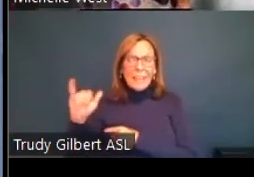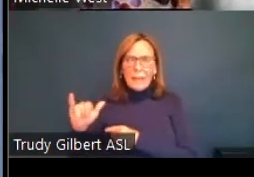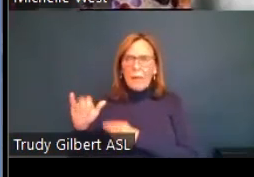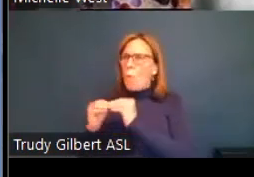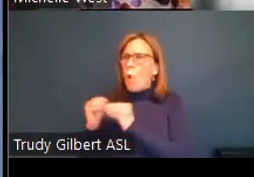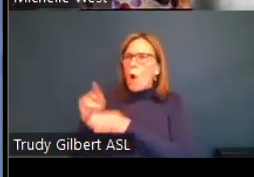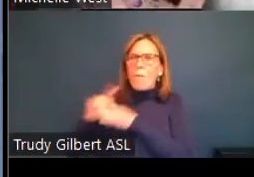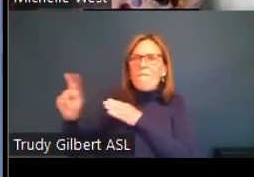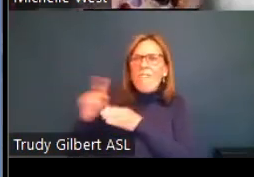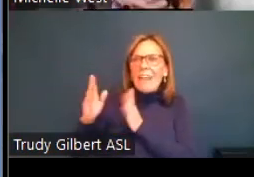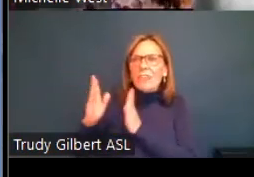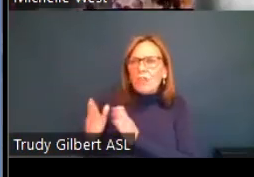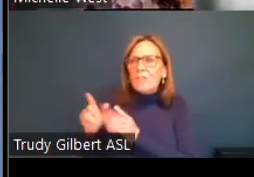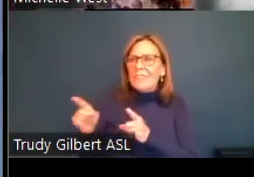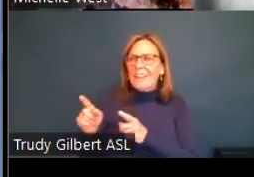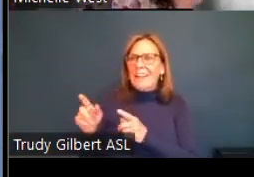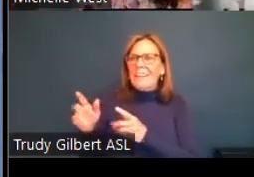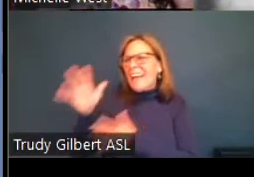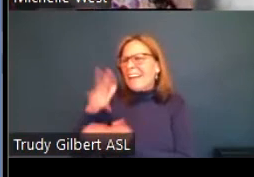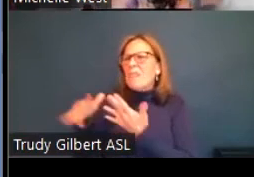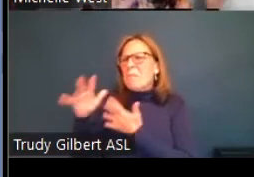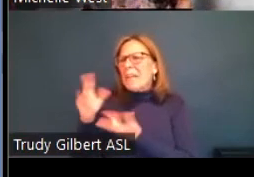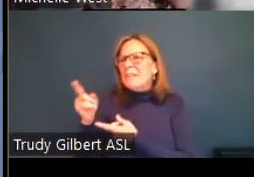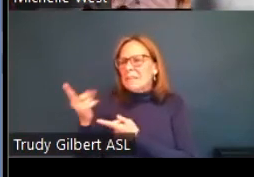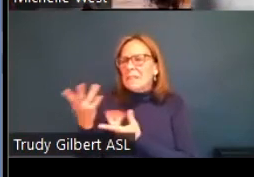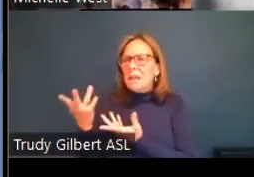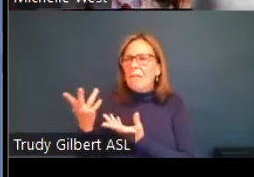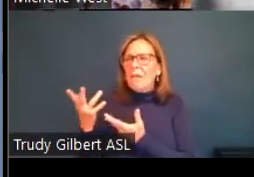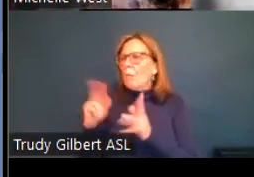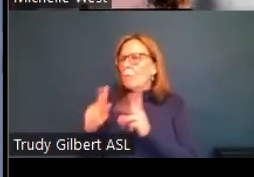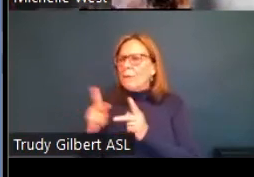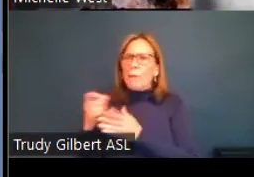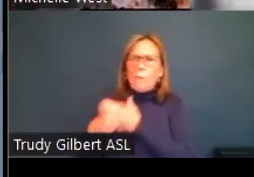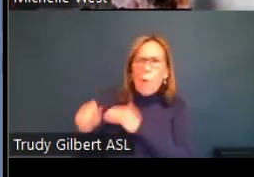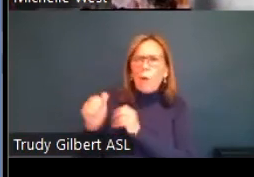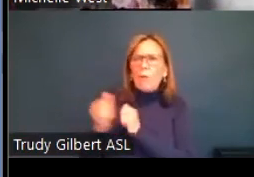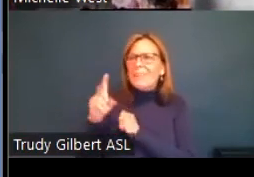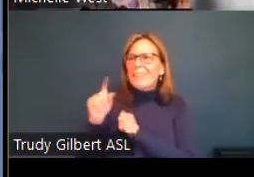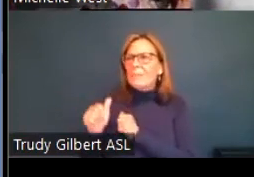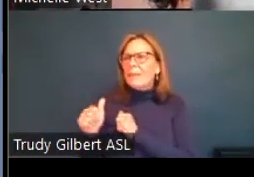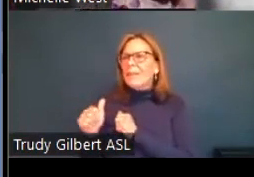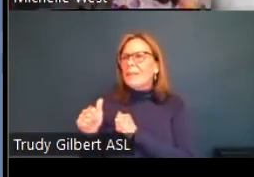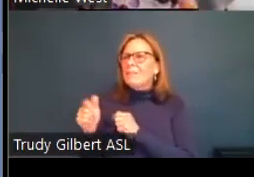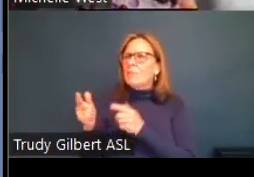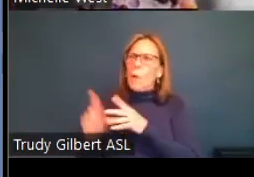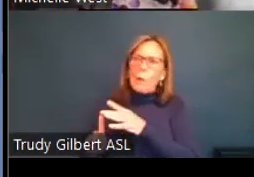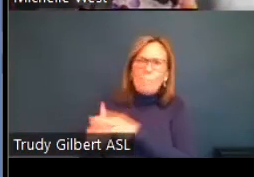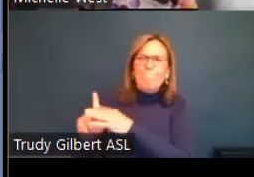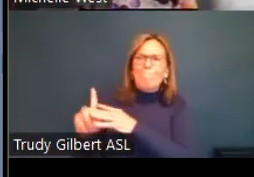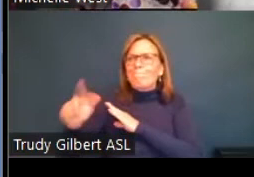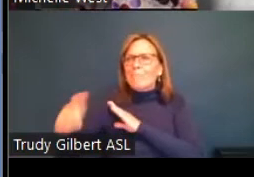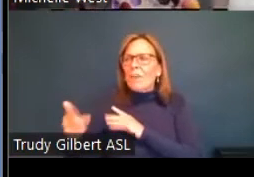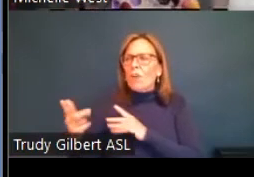you know, we had a mix, right, of people who had been born with them or acquired them later. It makes a big